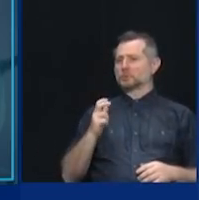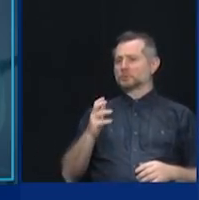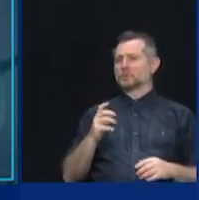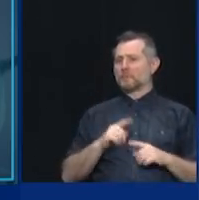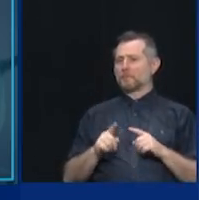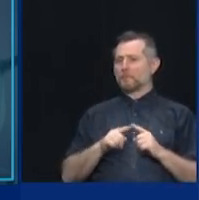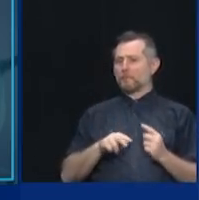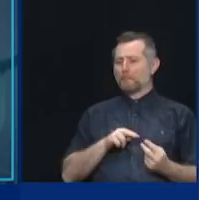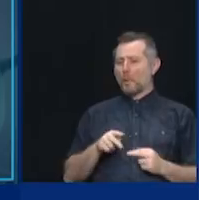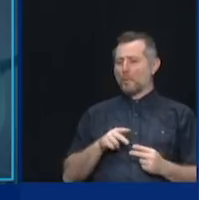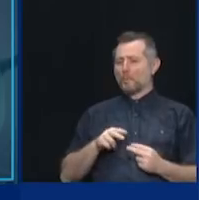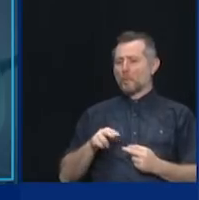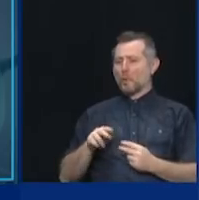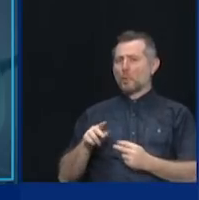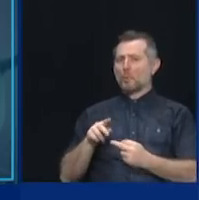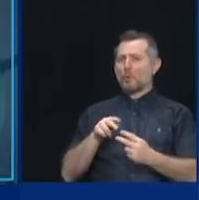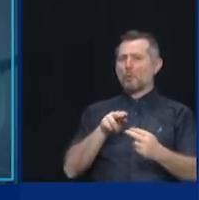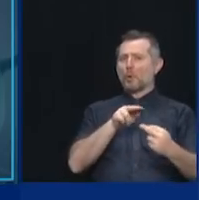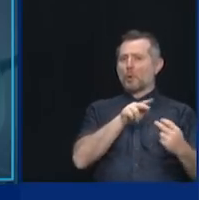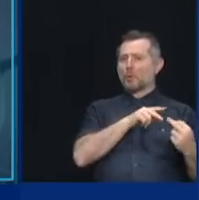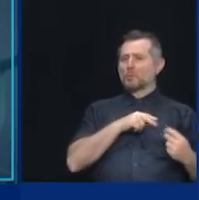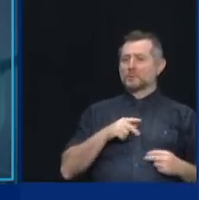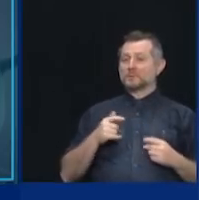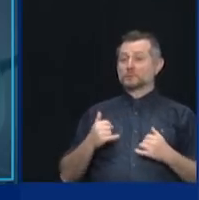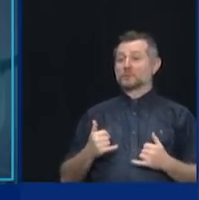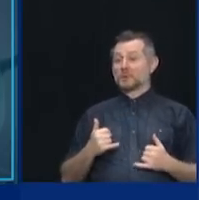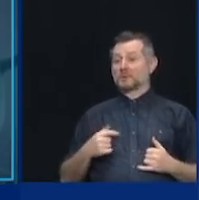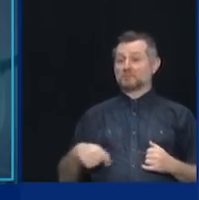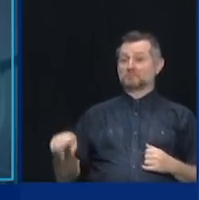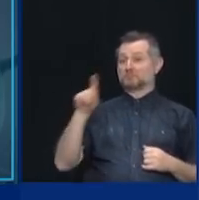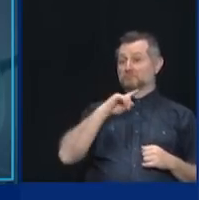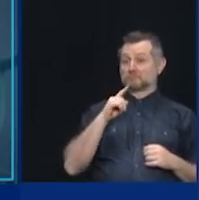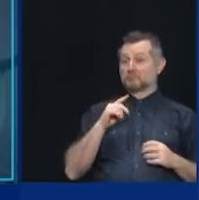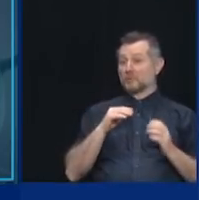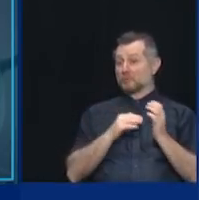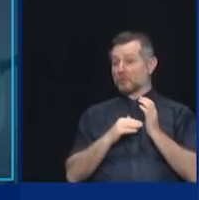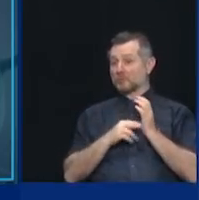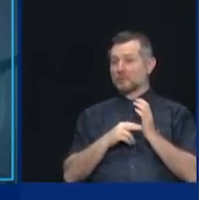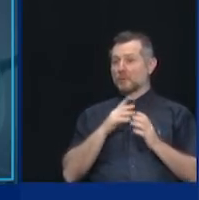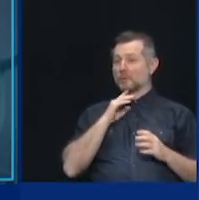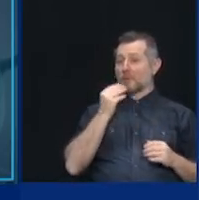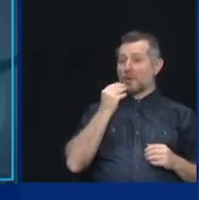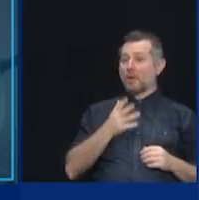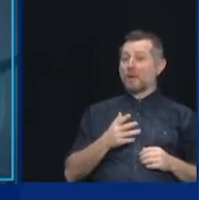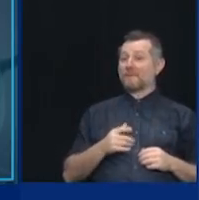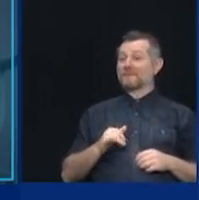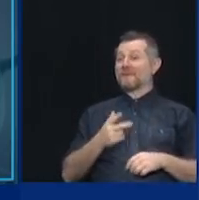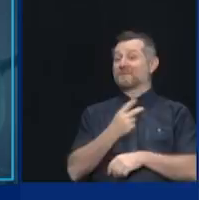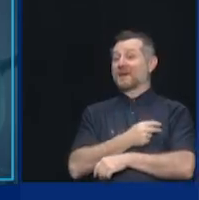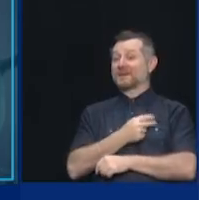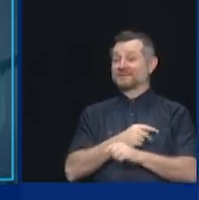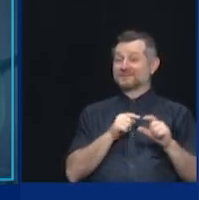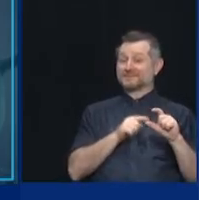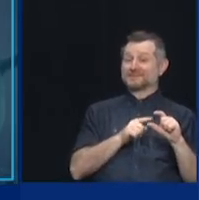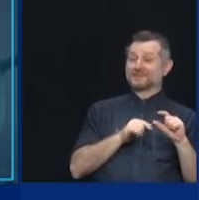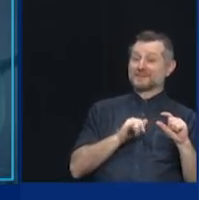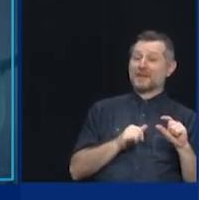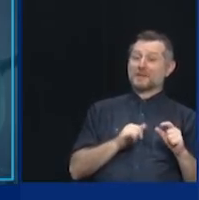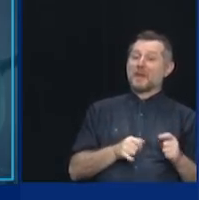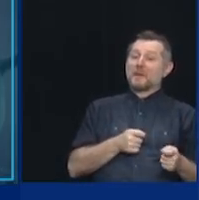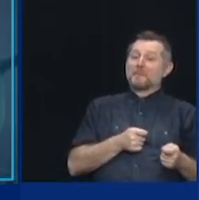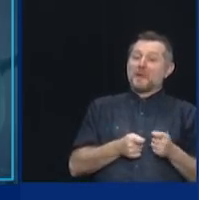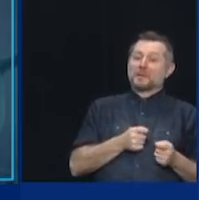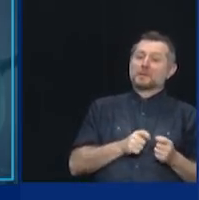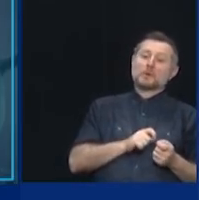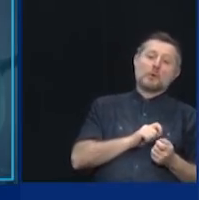now, they say the vaccinations manage all of the mutations. But God forbid there's a